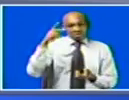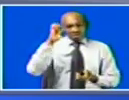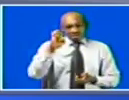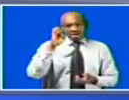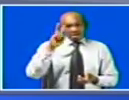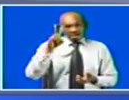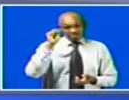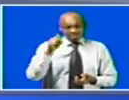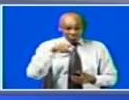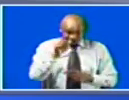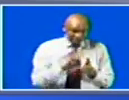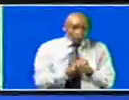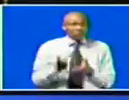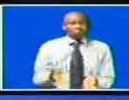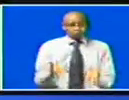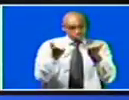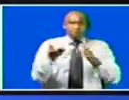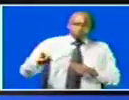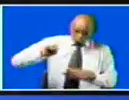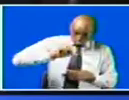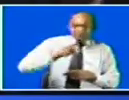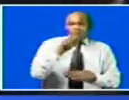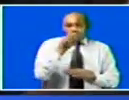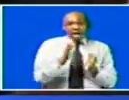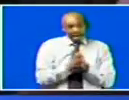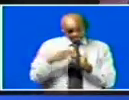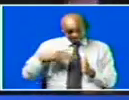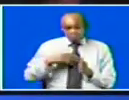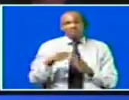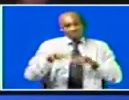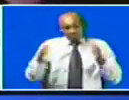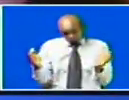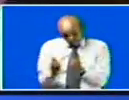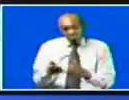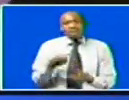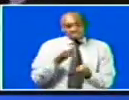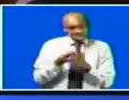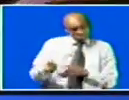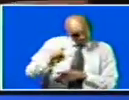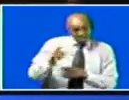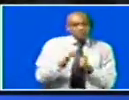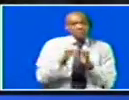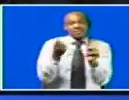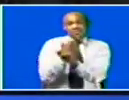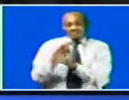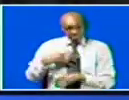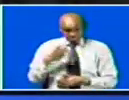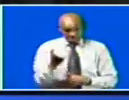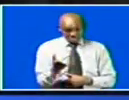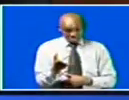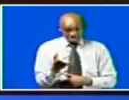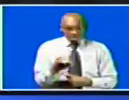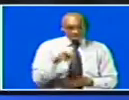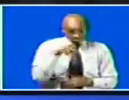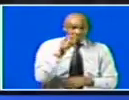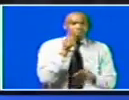whose main aim was to increase the productivity and income of smallholder farmers and other actors along the value chain who are working